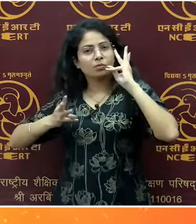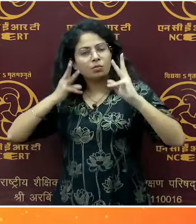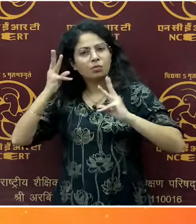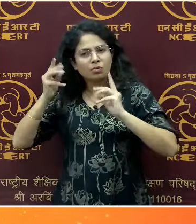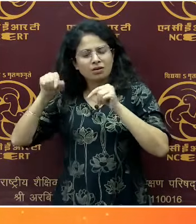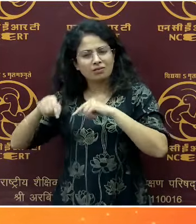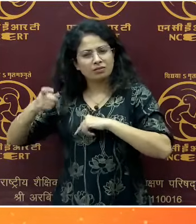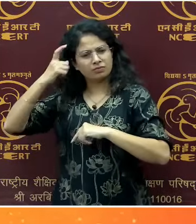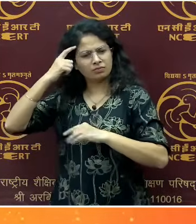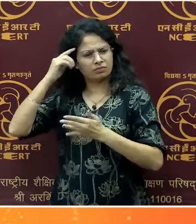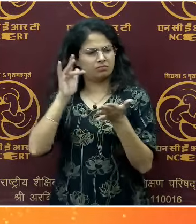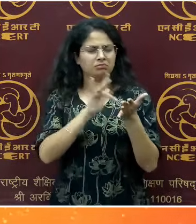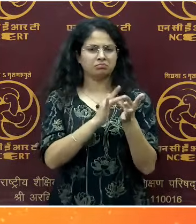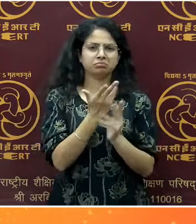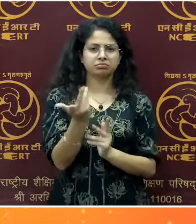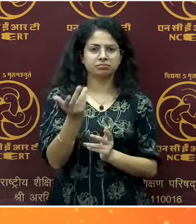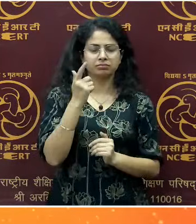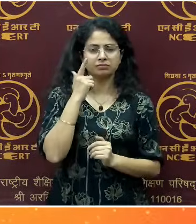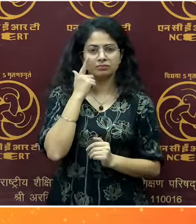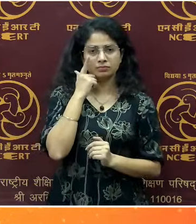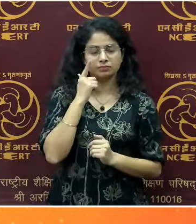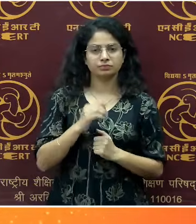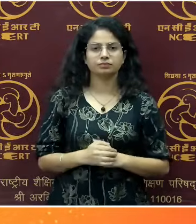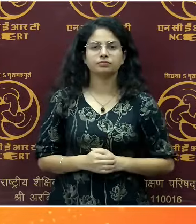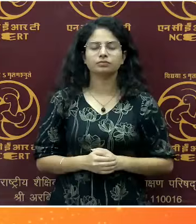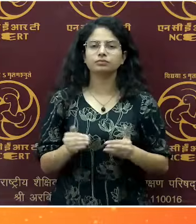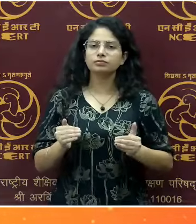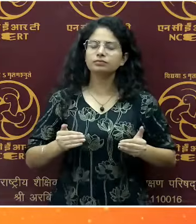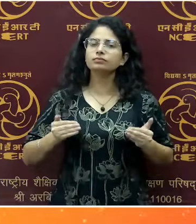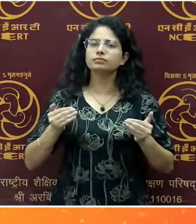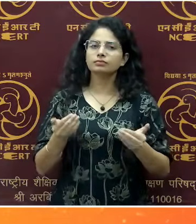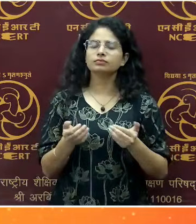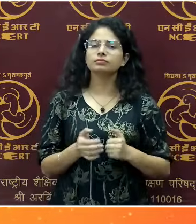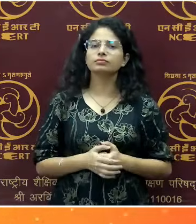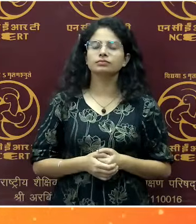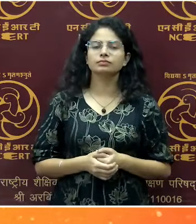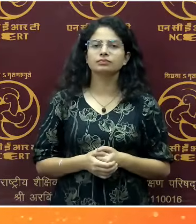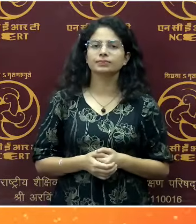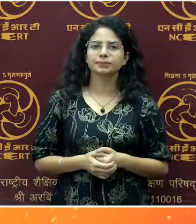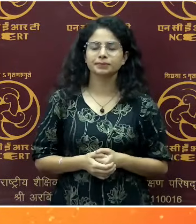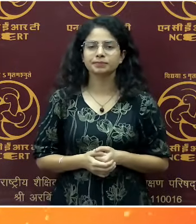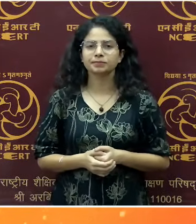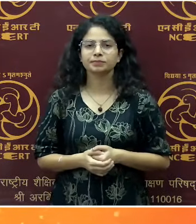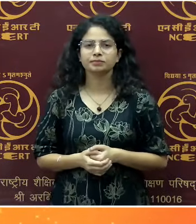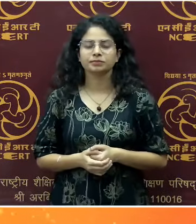clue where he was. So let's move forward with the story.